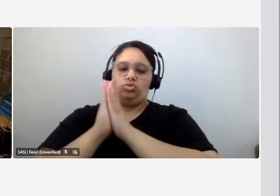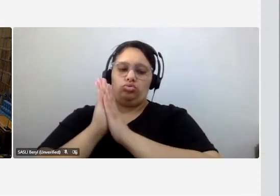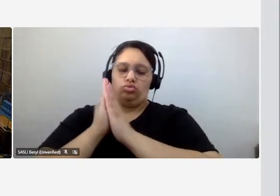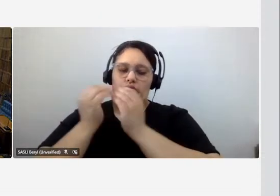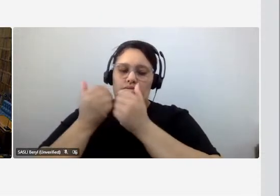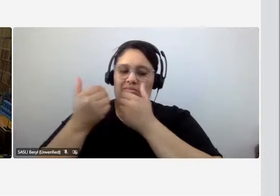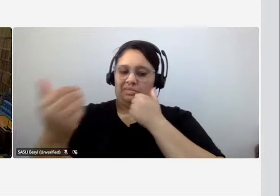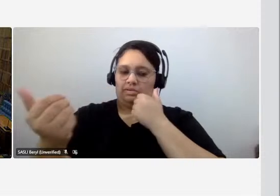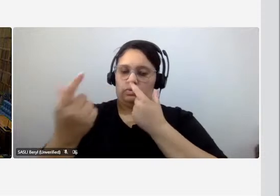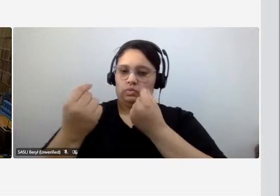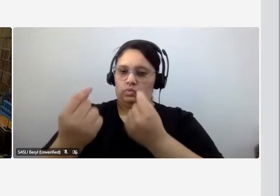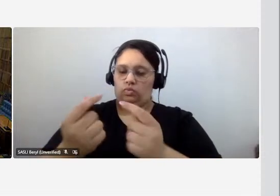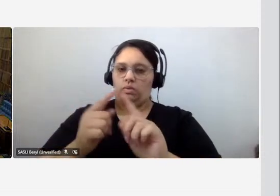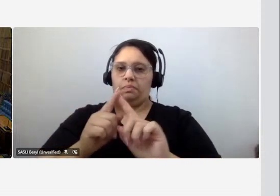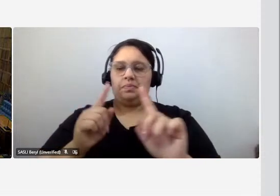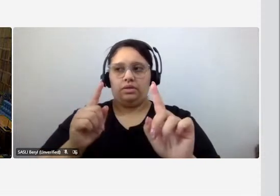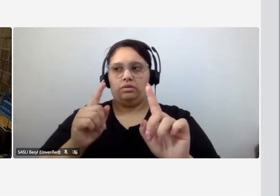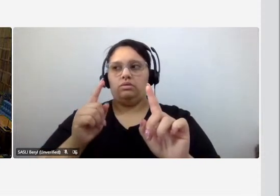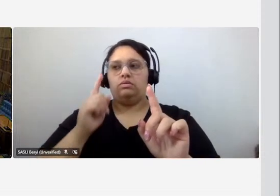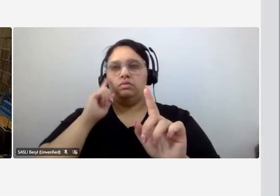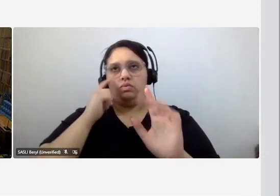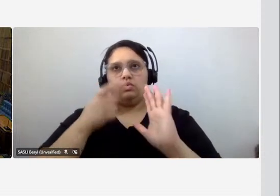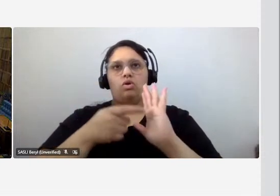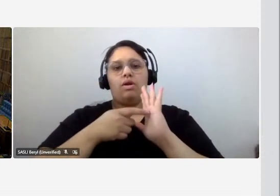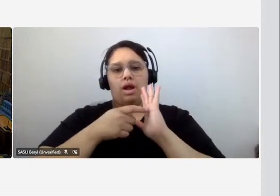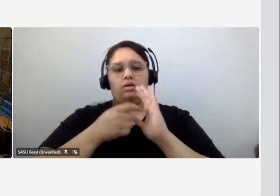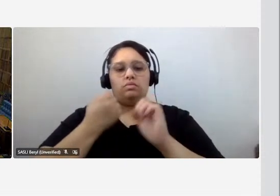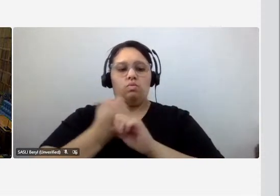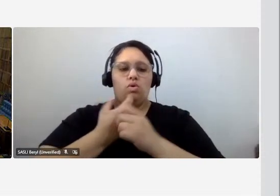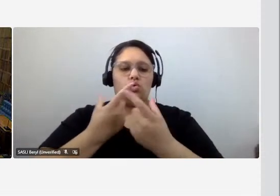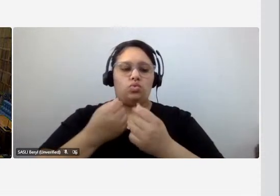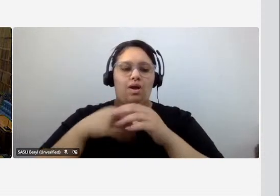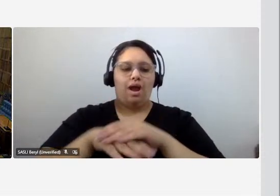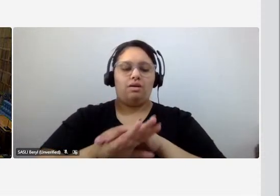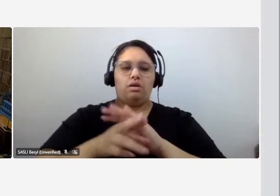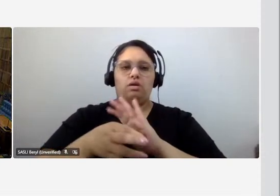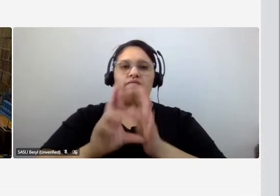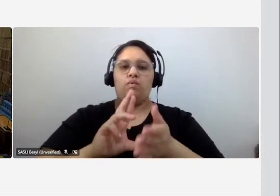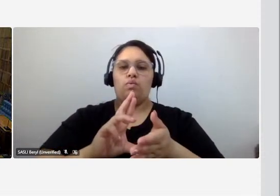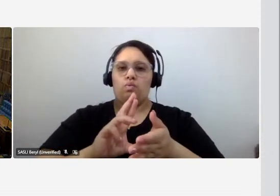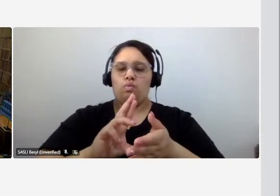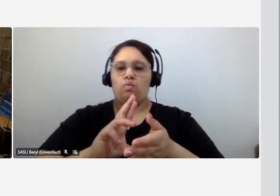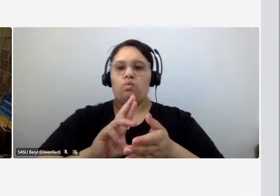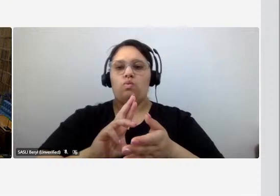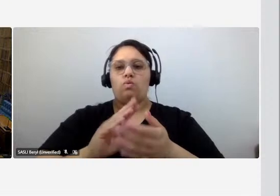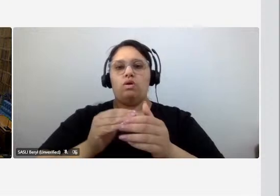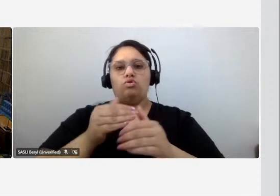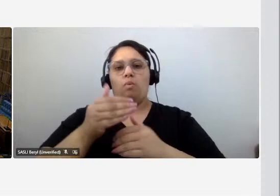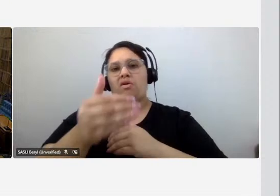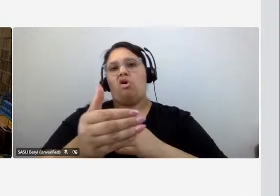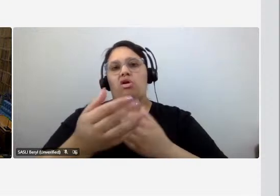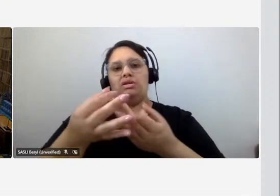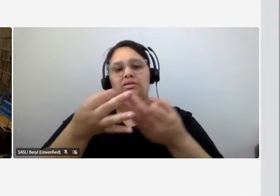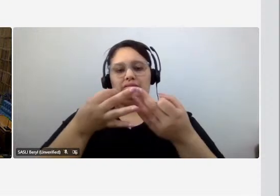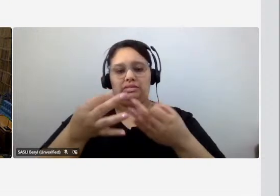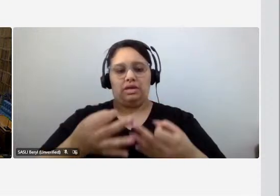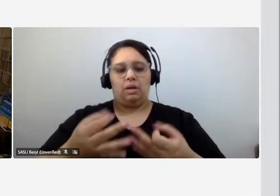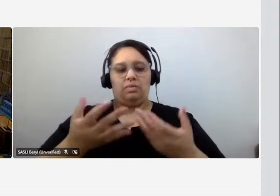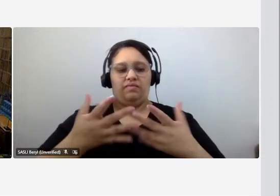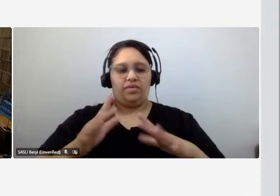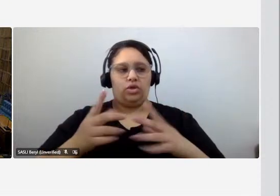no sense of the work done in the period under review, So beyond what has been described, what was